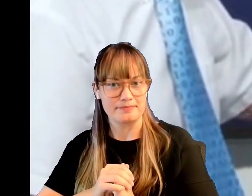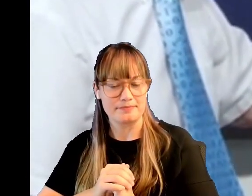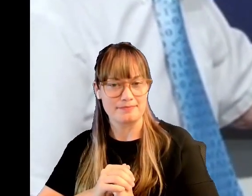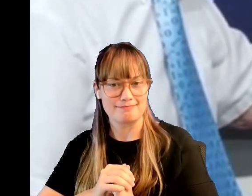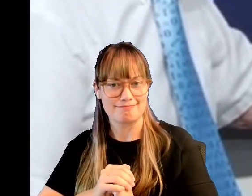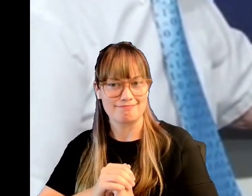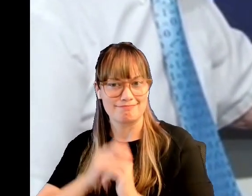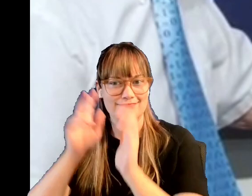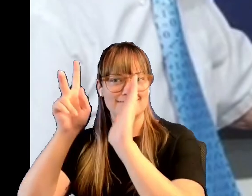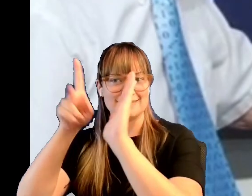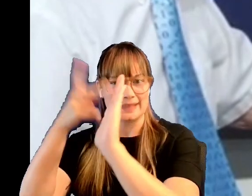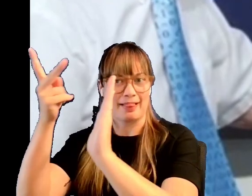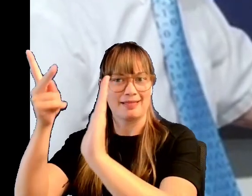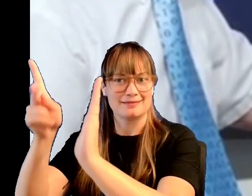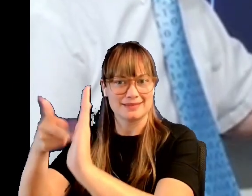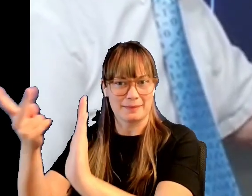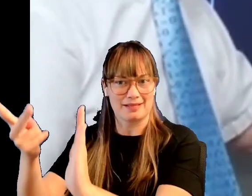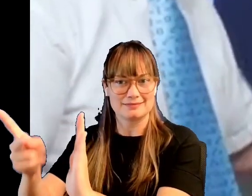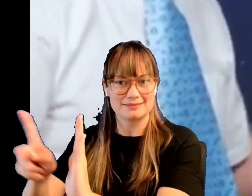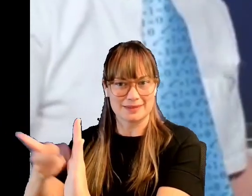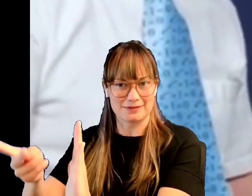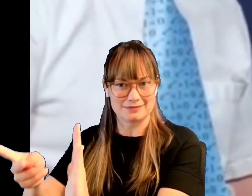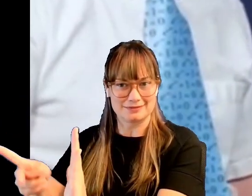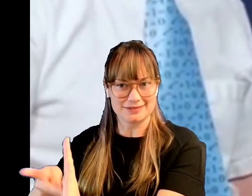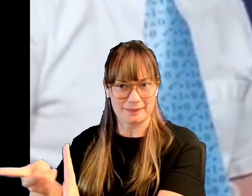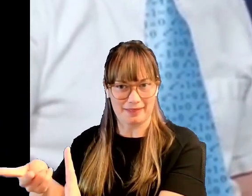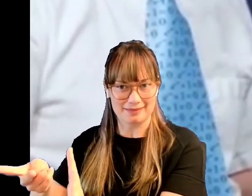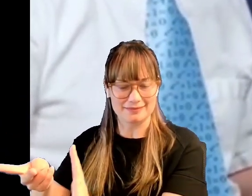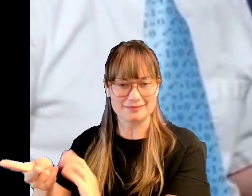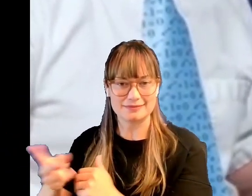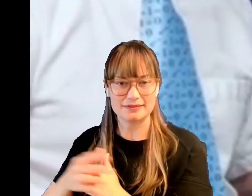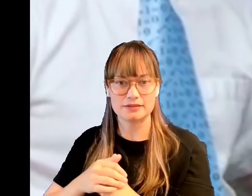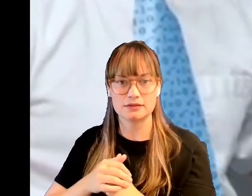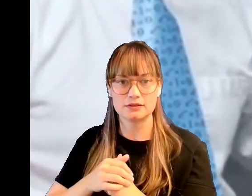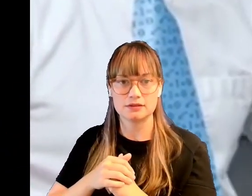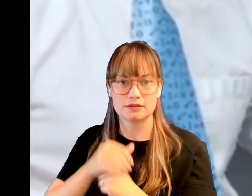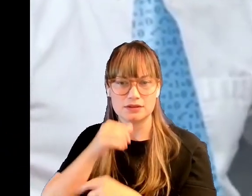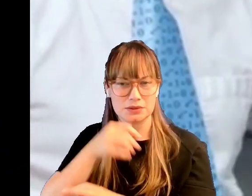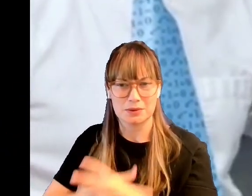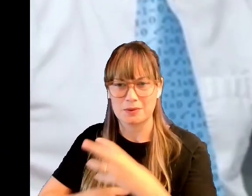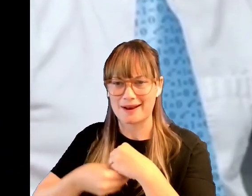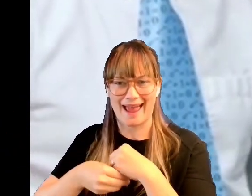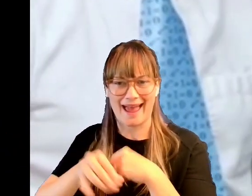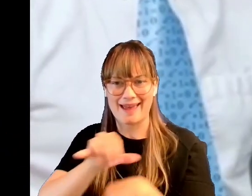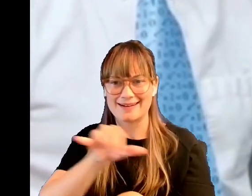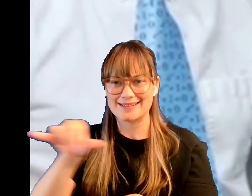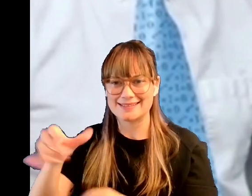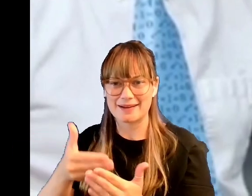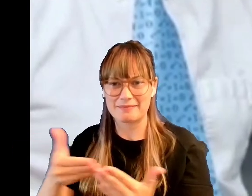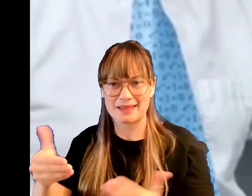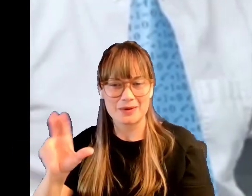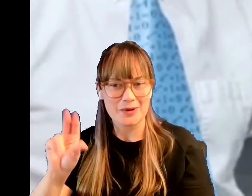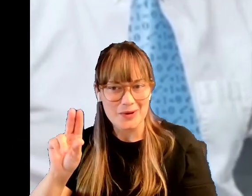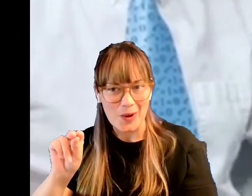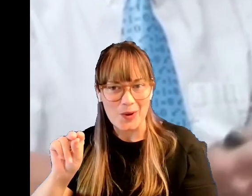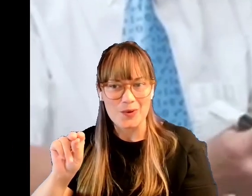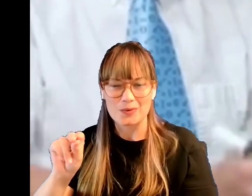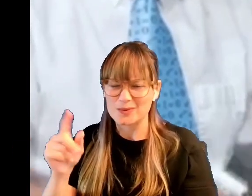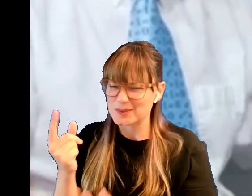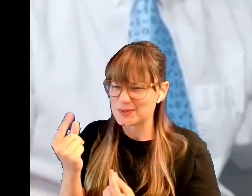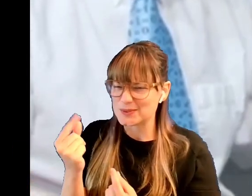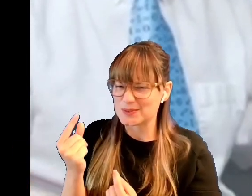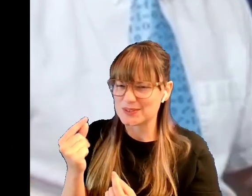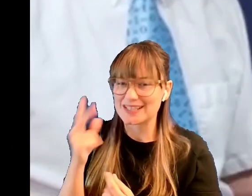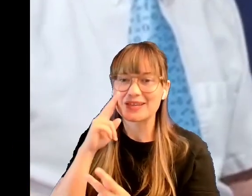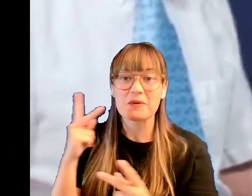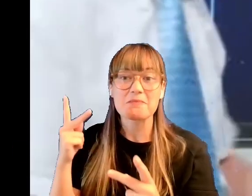to get from 6 to 12, to get from 12 to 24, you don't keep adding the same thing. You keep doing what,